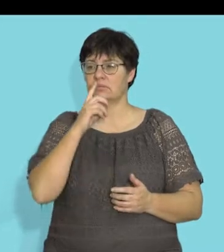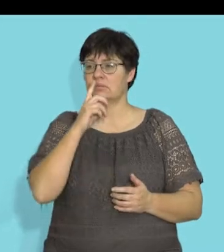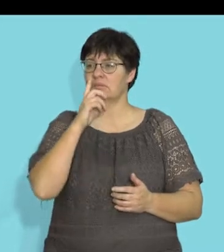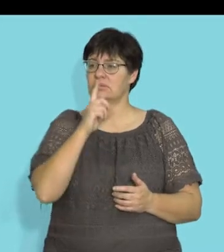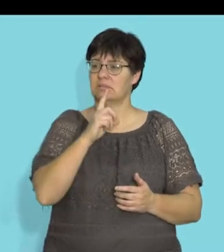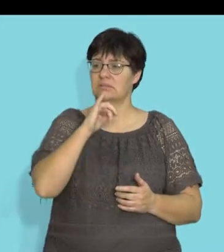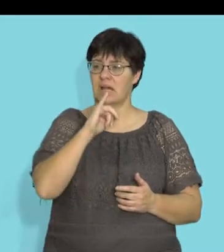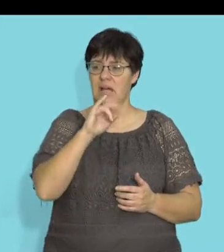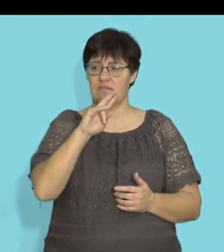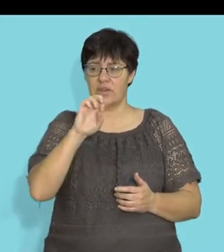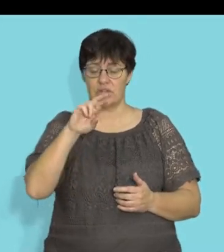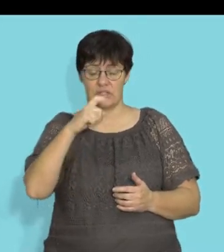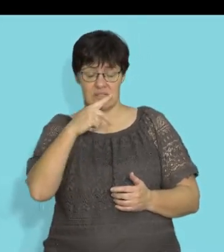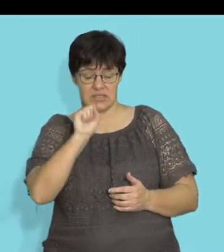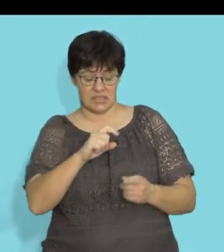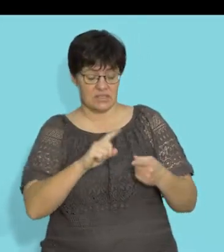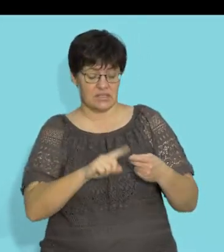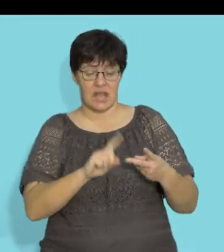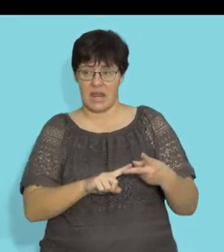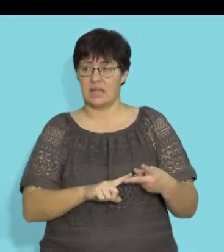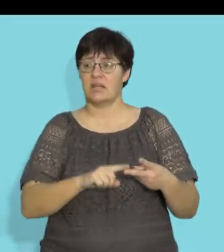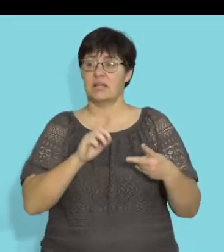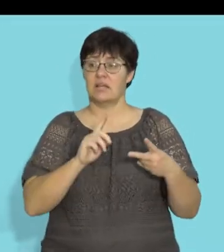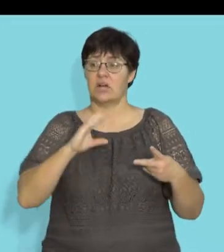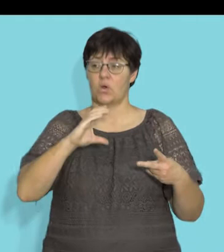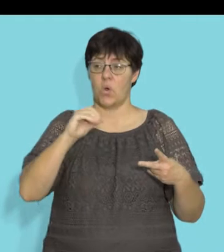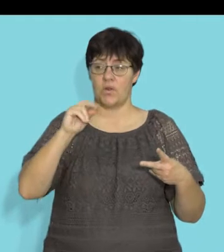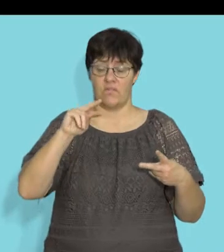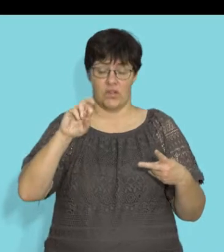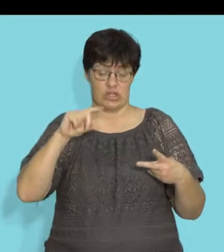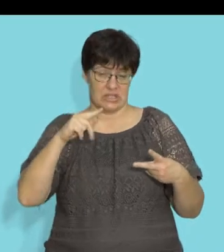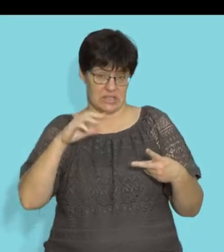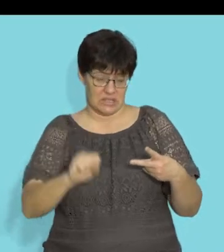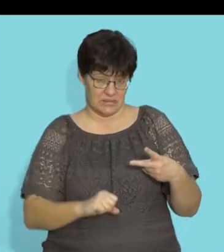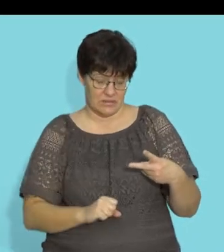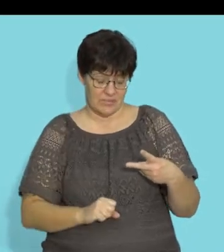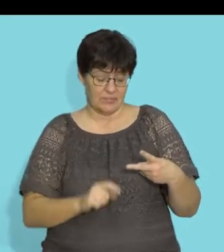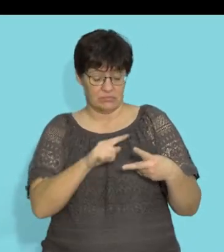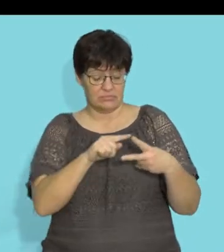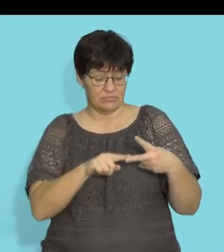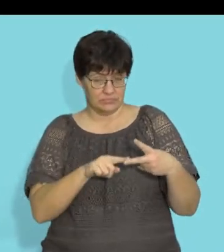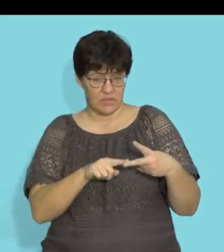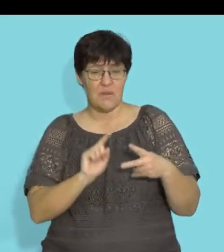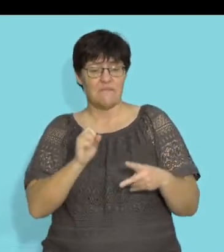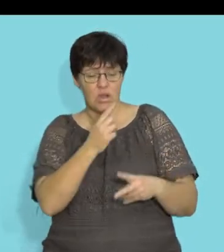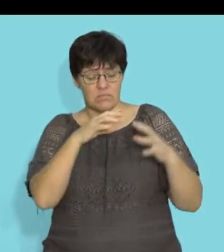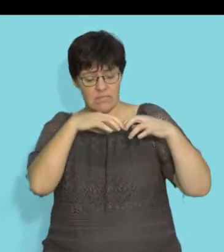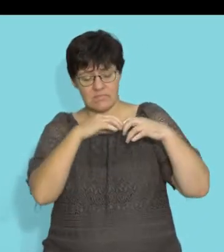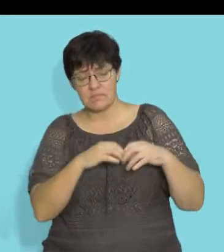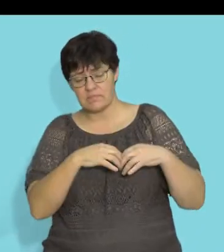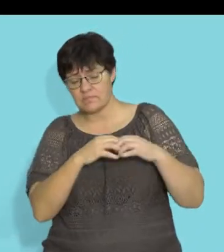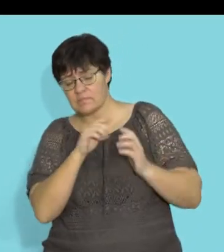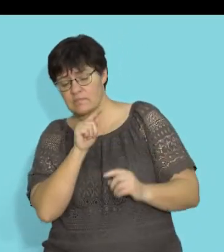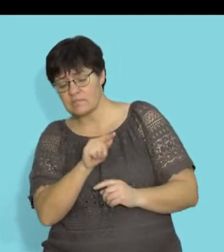that converges. Using that information, we're going to make a conclusion about what type of series